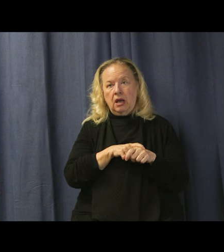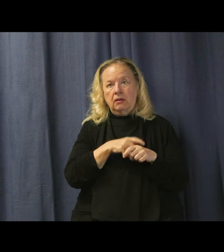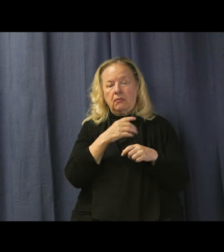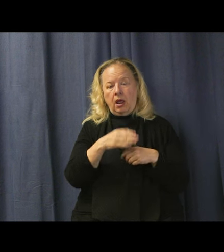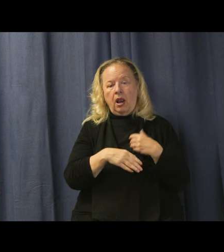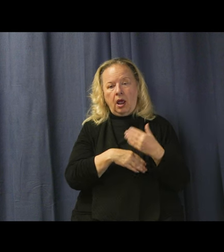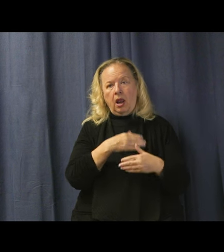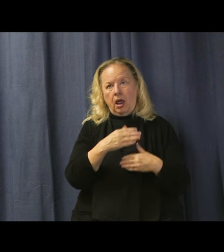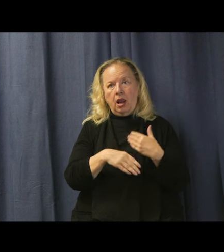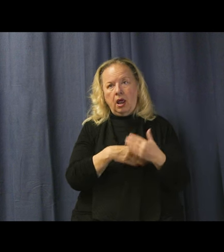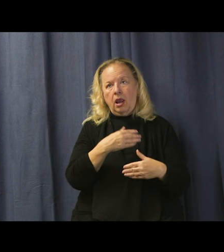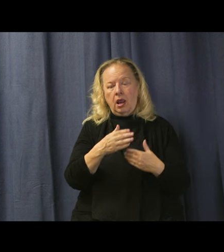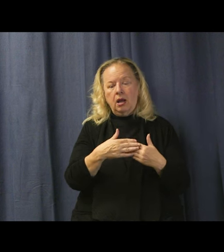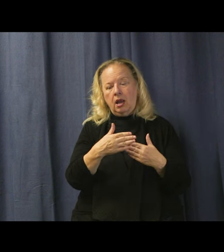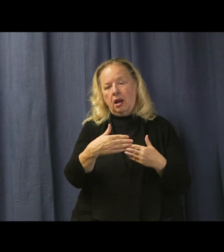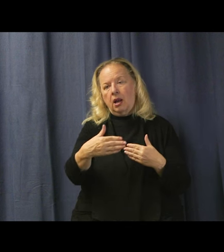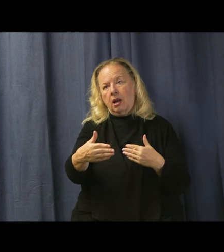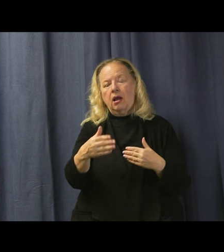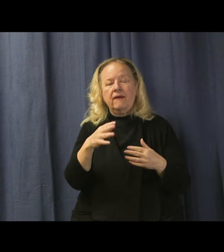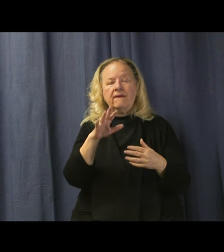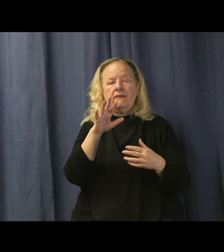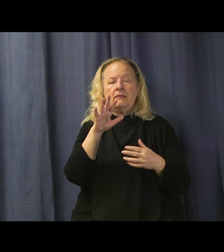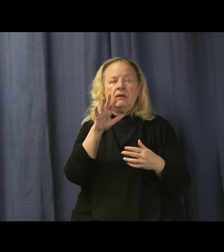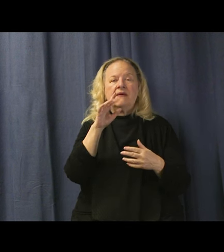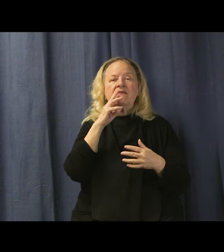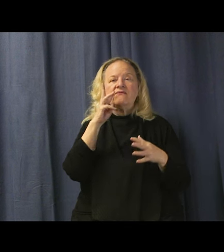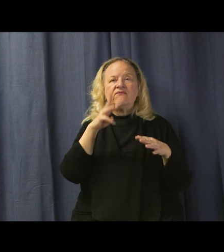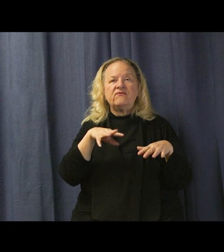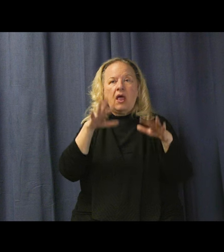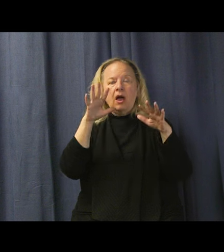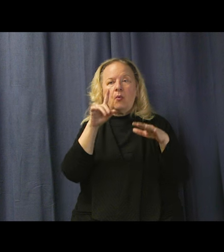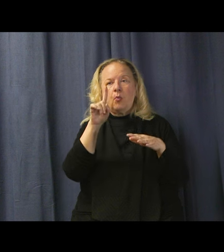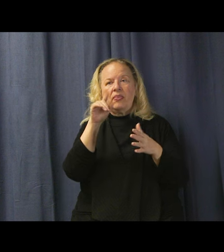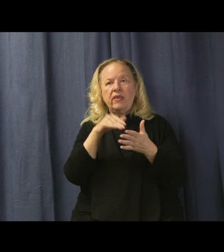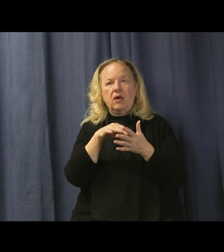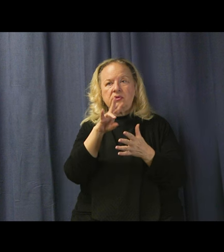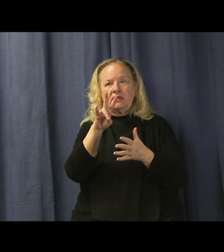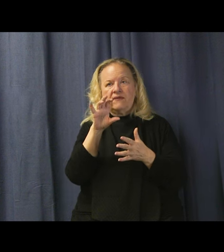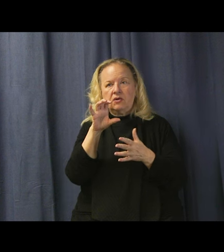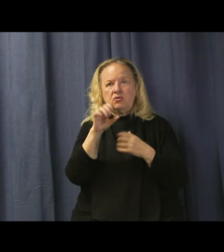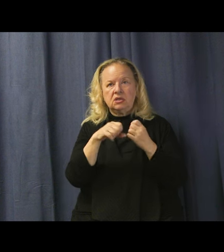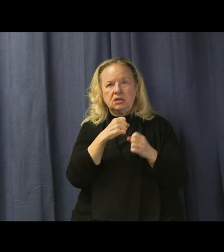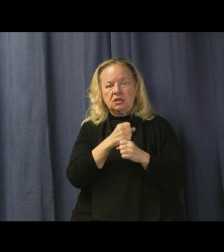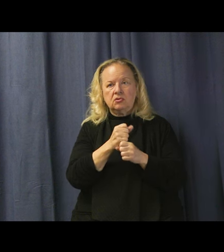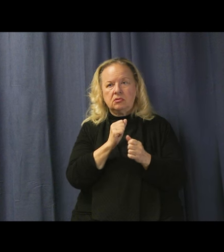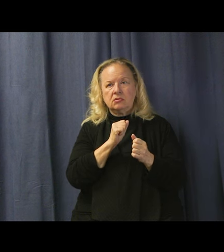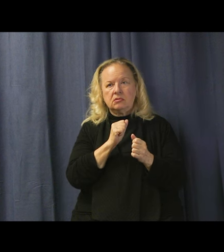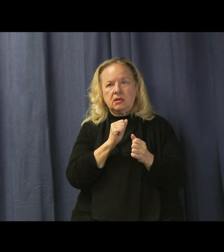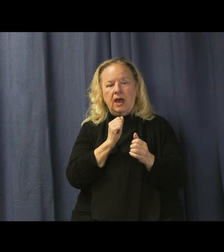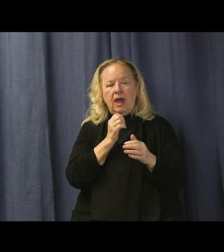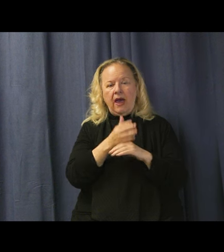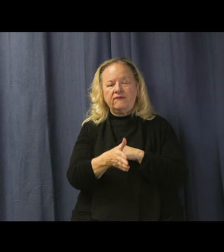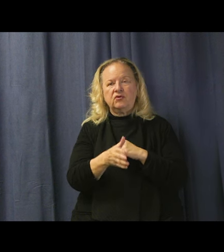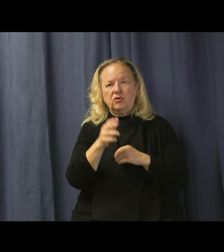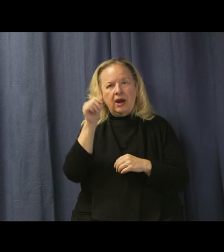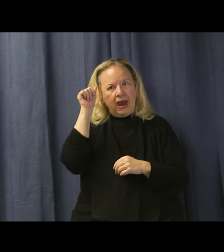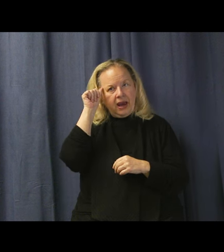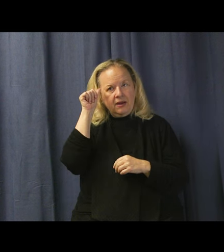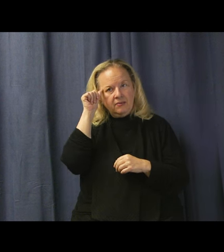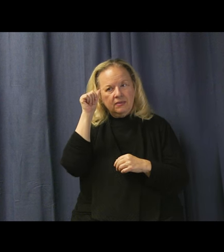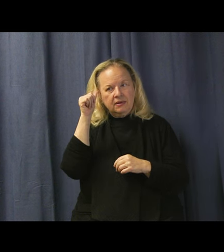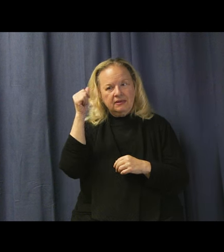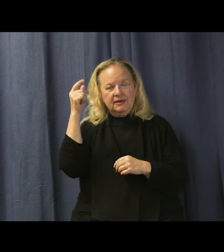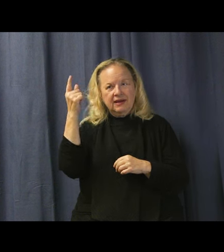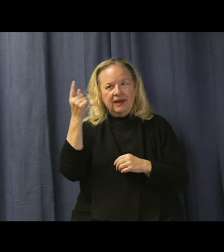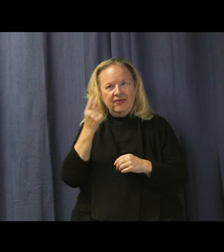flood. The flood happens about 1,700 years after Adam. And then you come